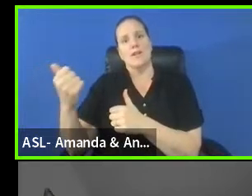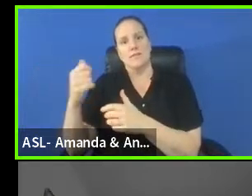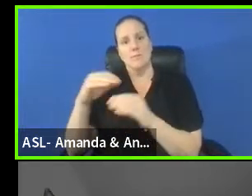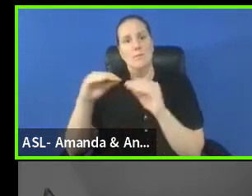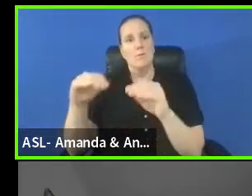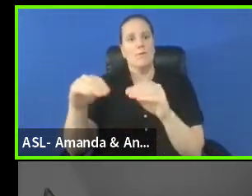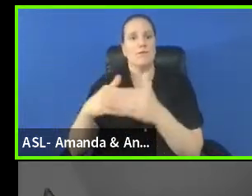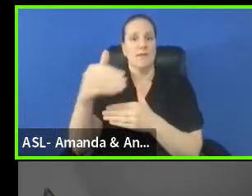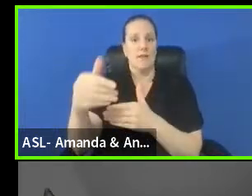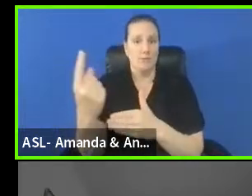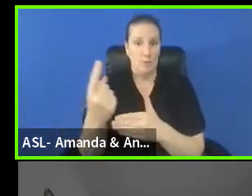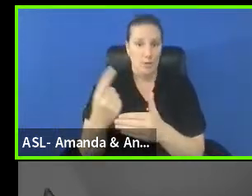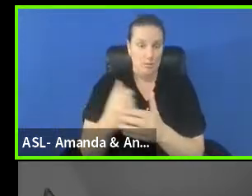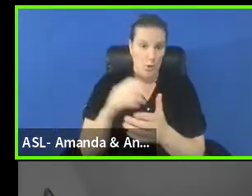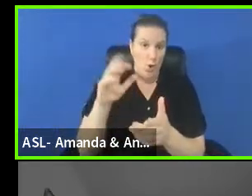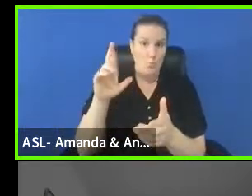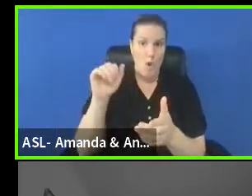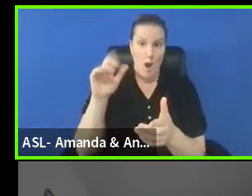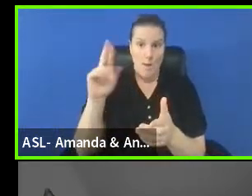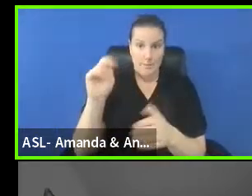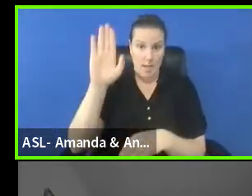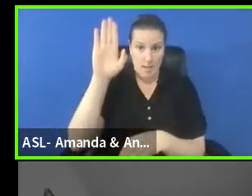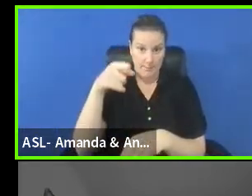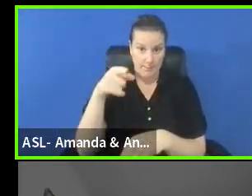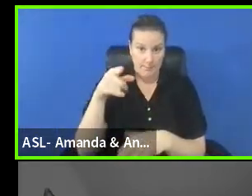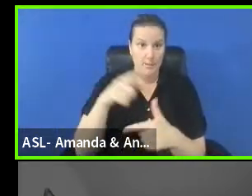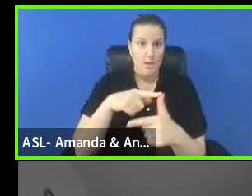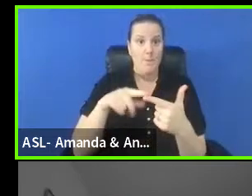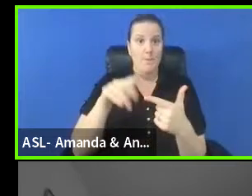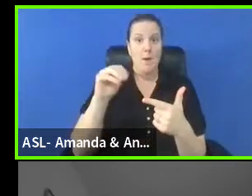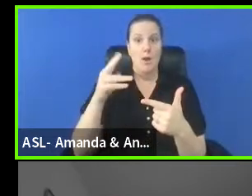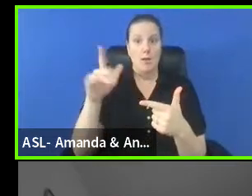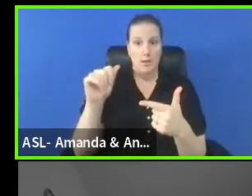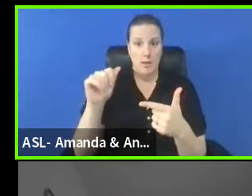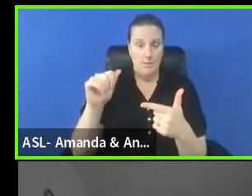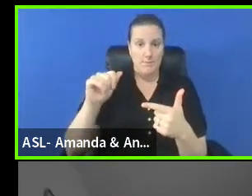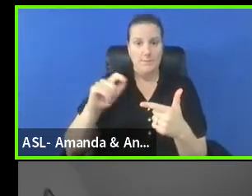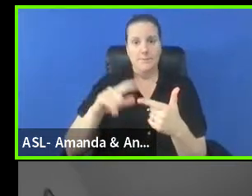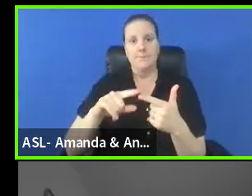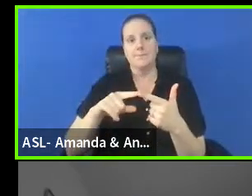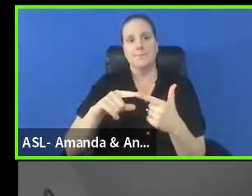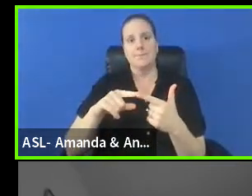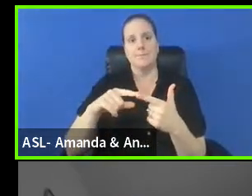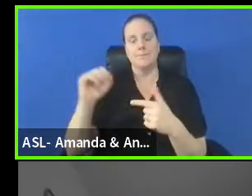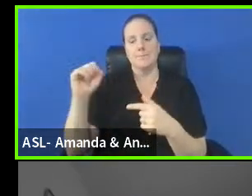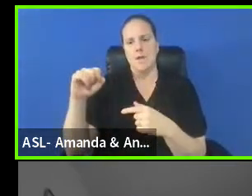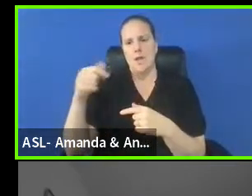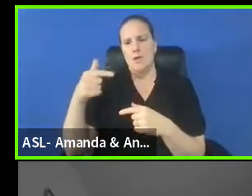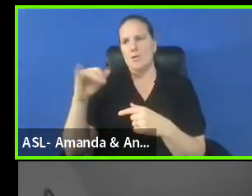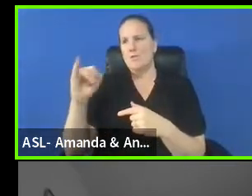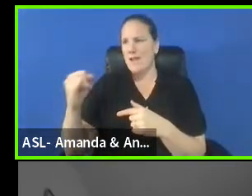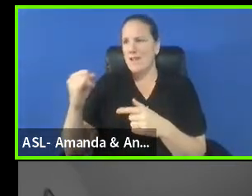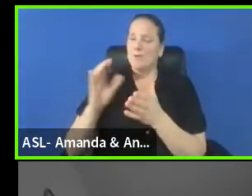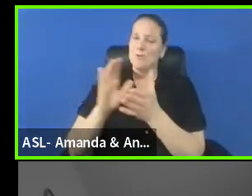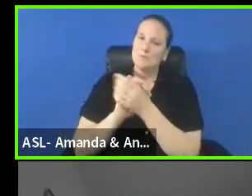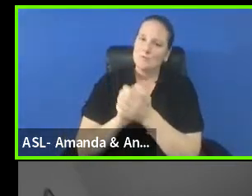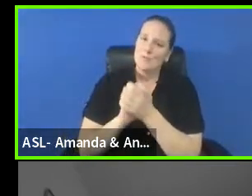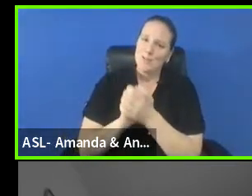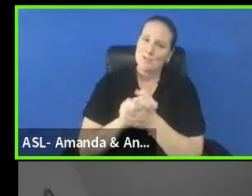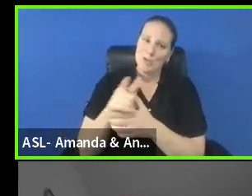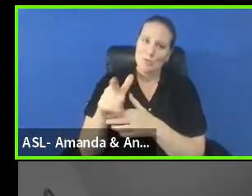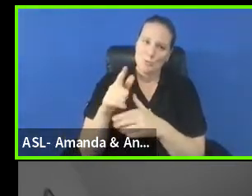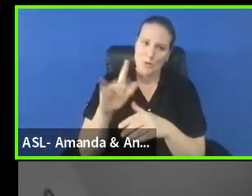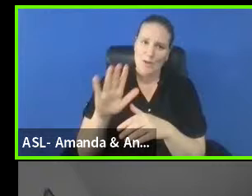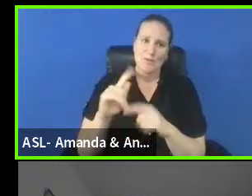stage. So I see Robin, you have a hand up, then Martha. Yeah, hey, Greg, I just want to congratulate you and your team